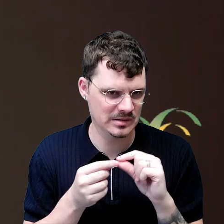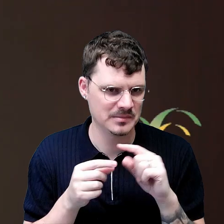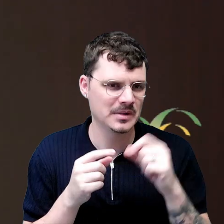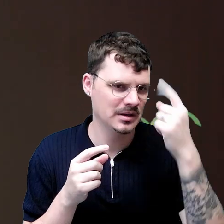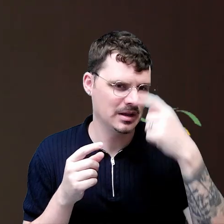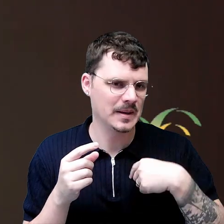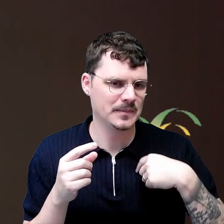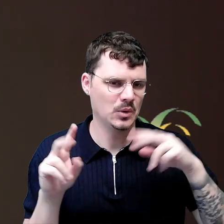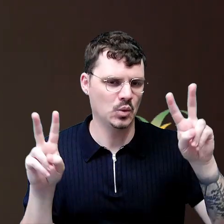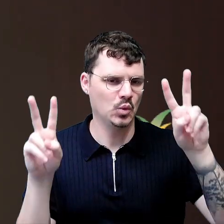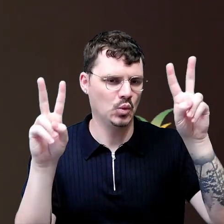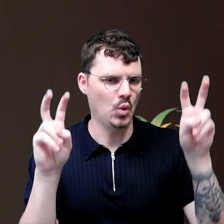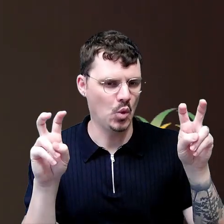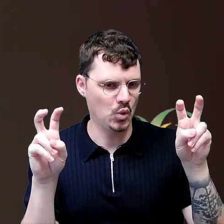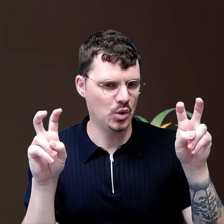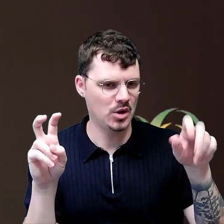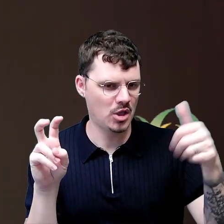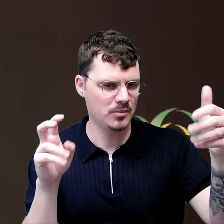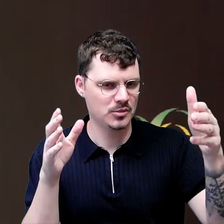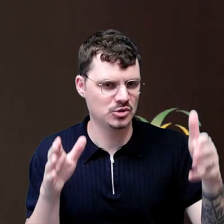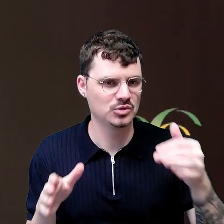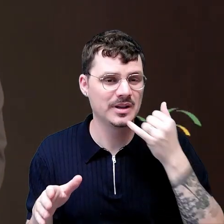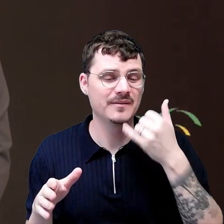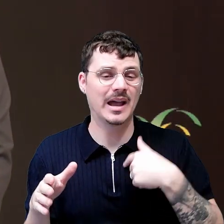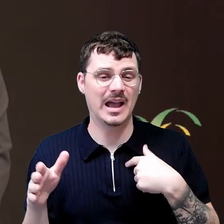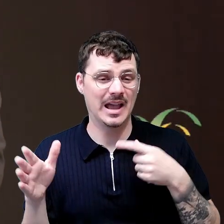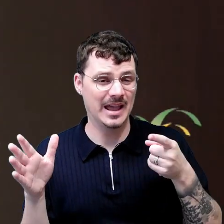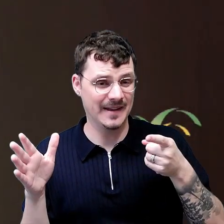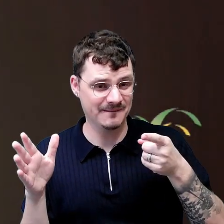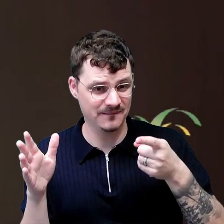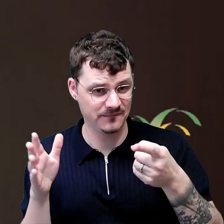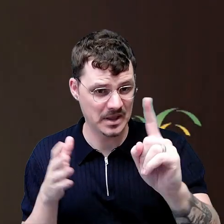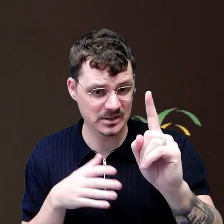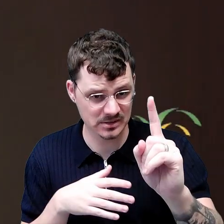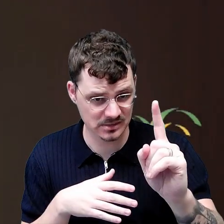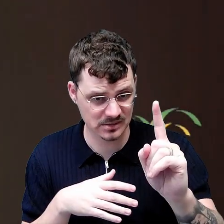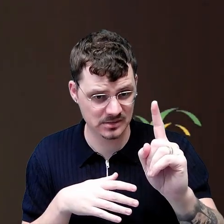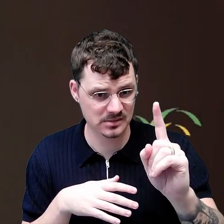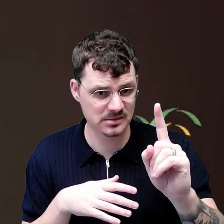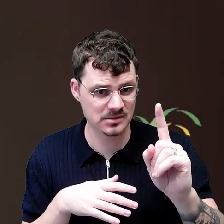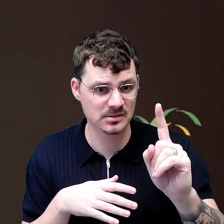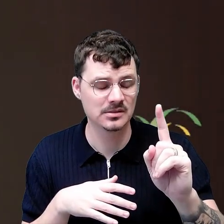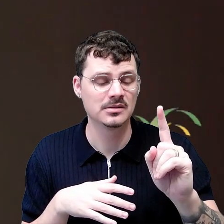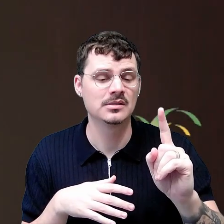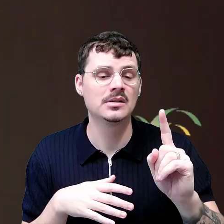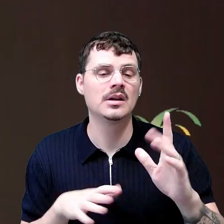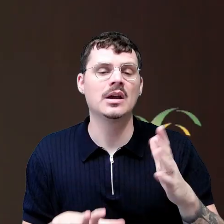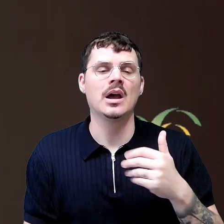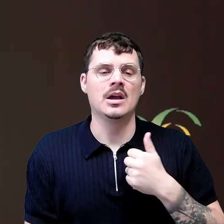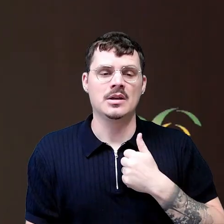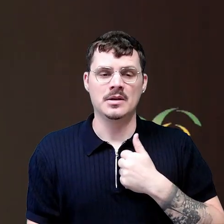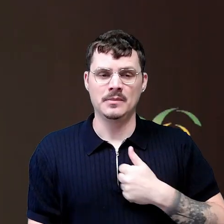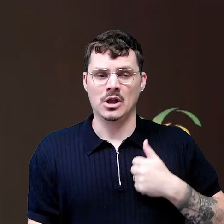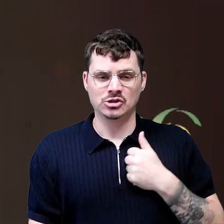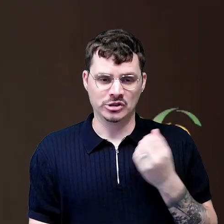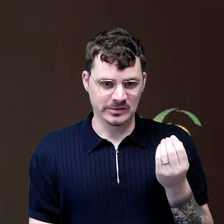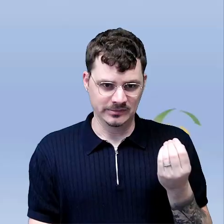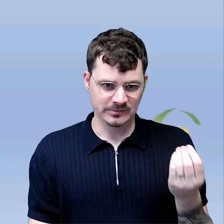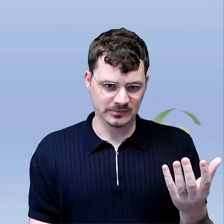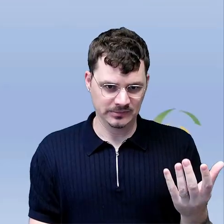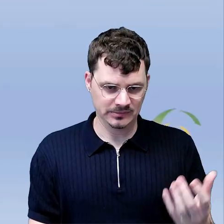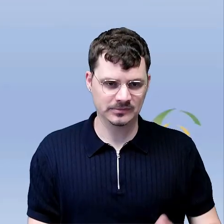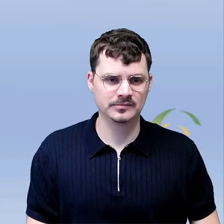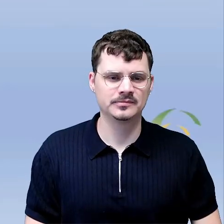I'm quoting somebody else. So if I offend you, I apologize in